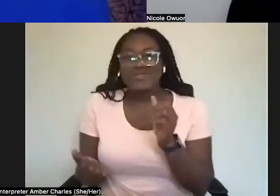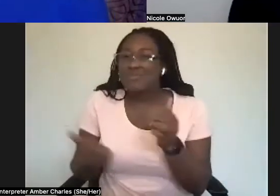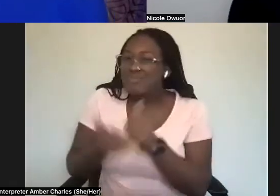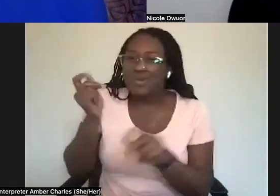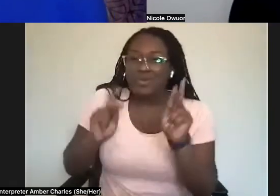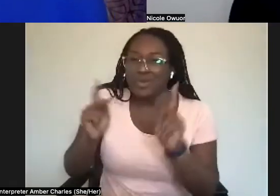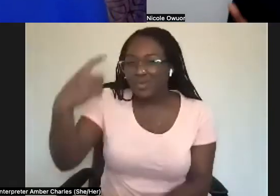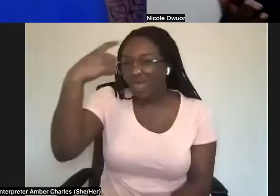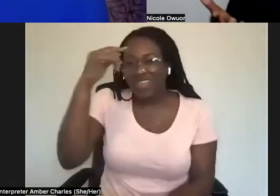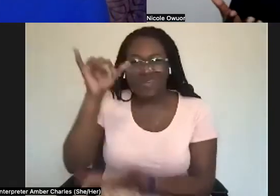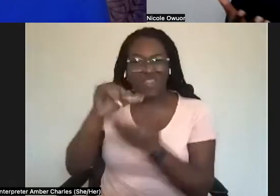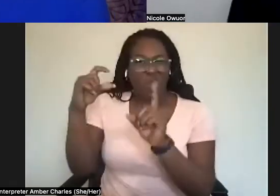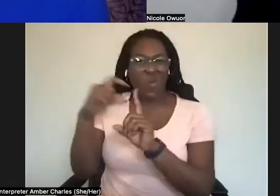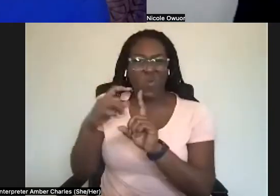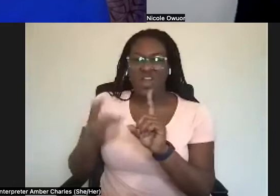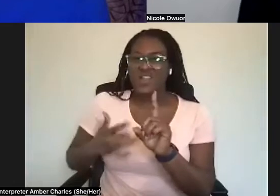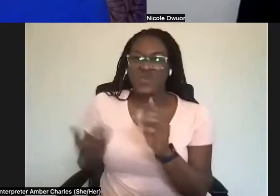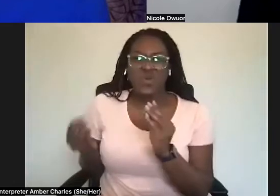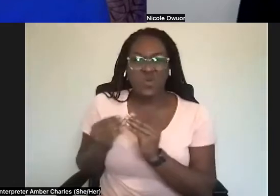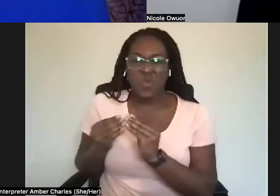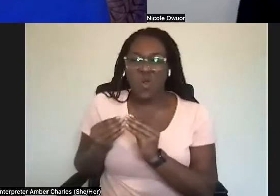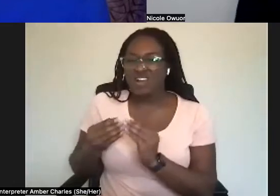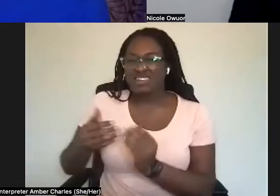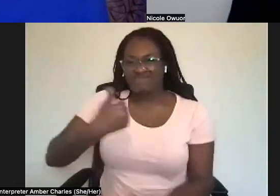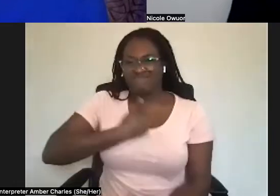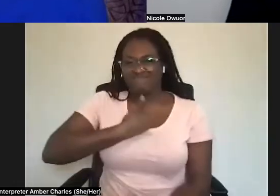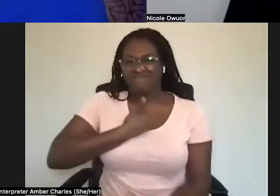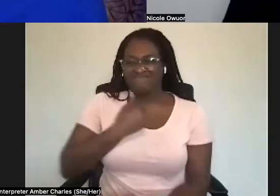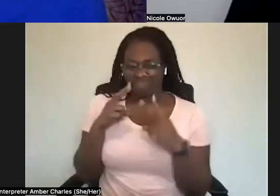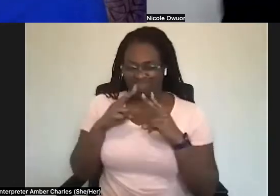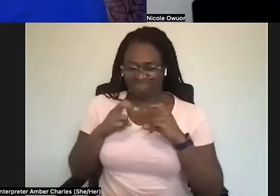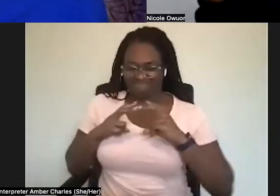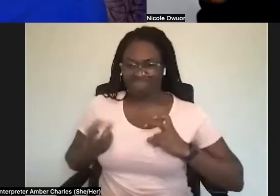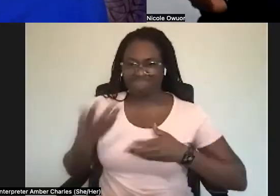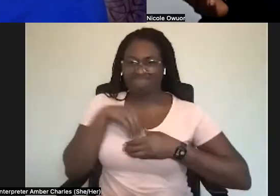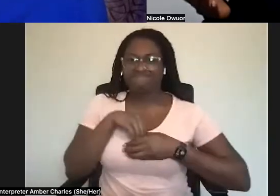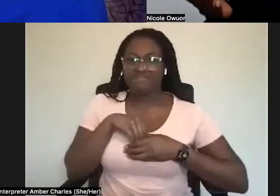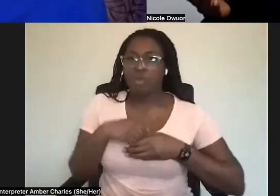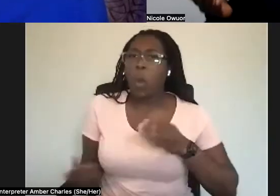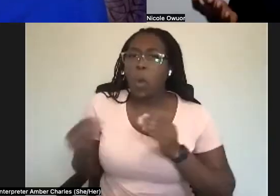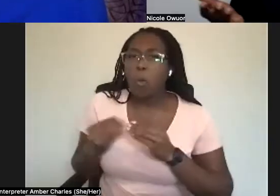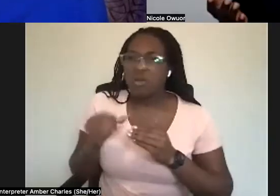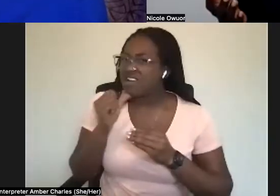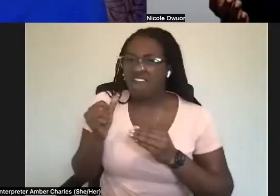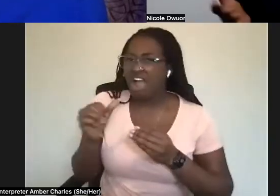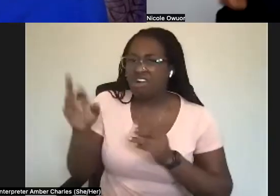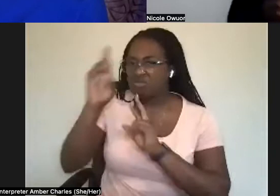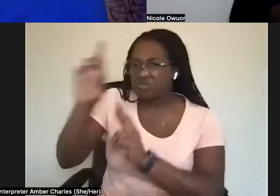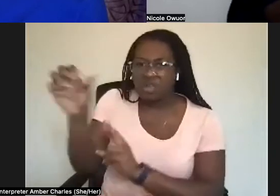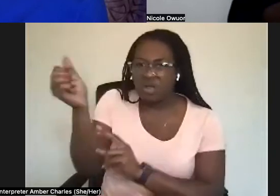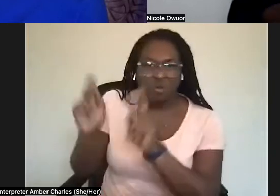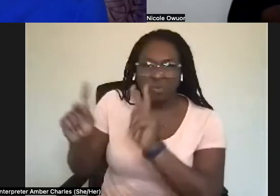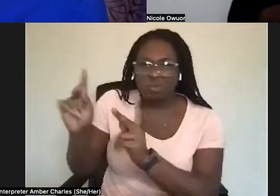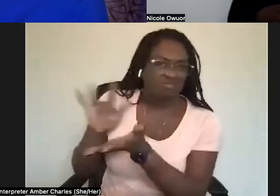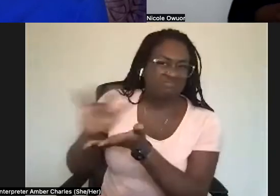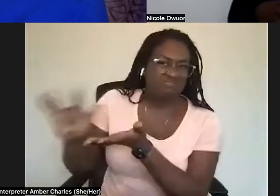of audacity, which is more self-involved or just disrespectful to other people. I think